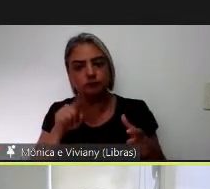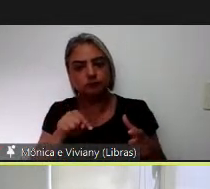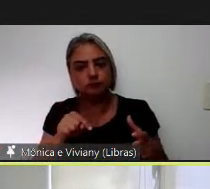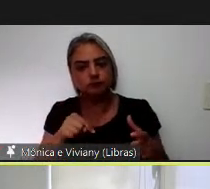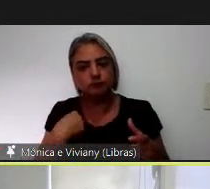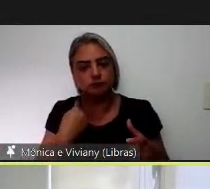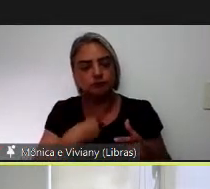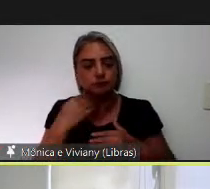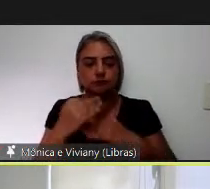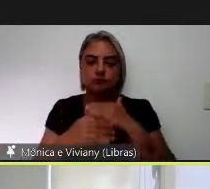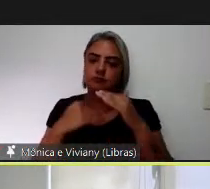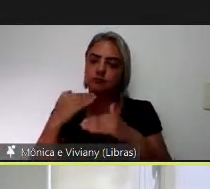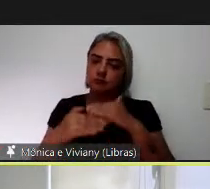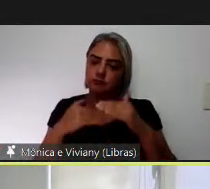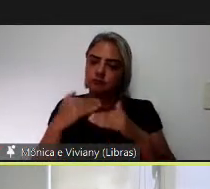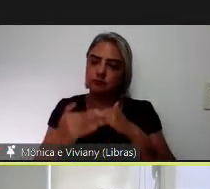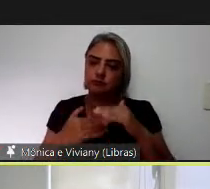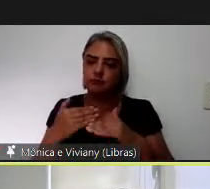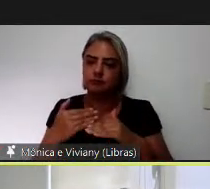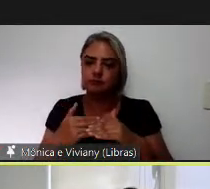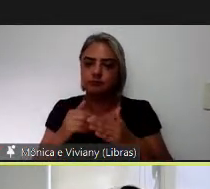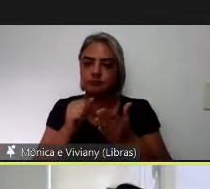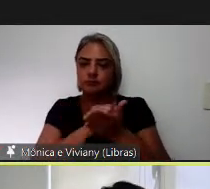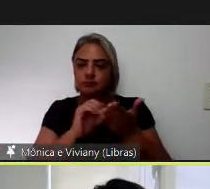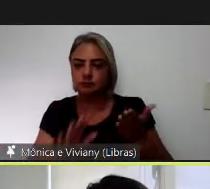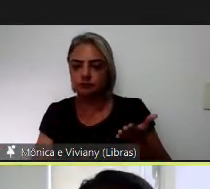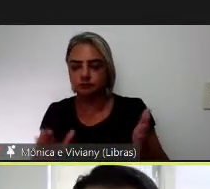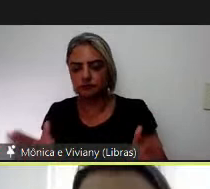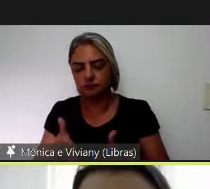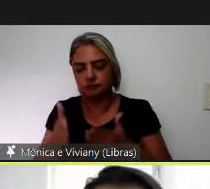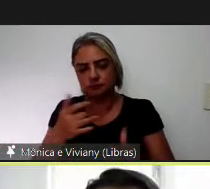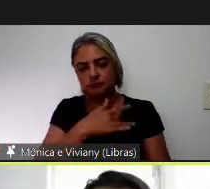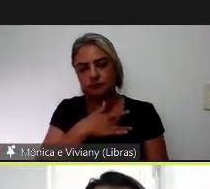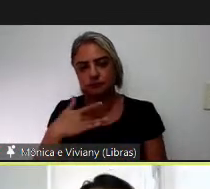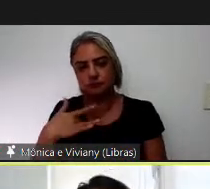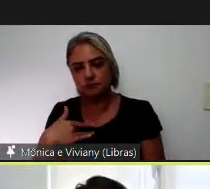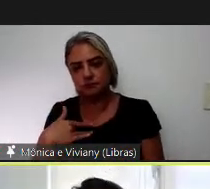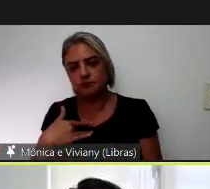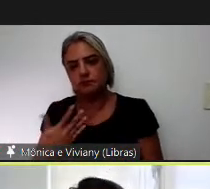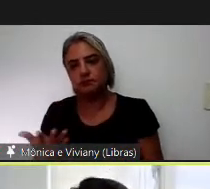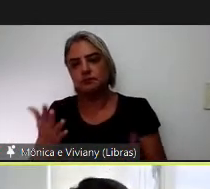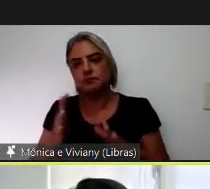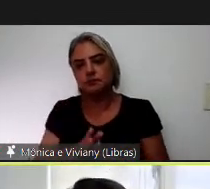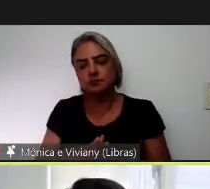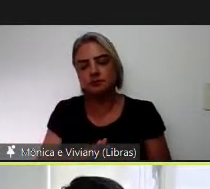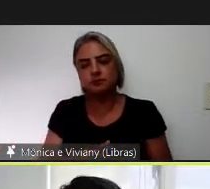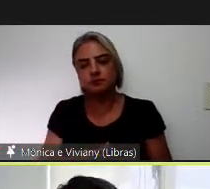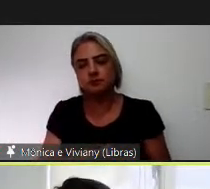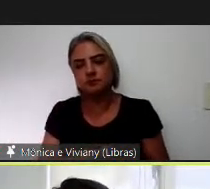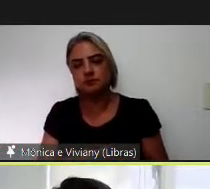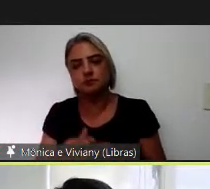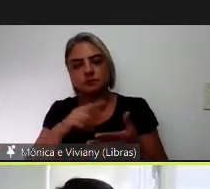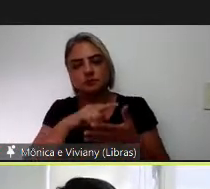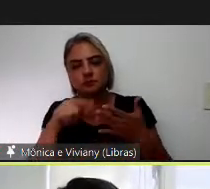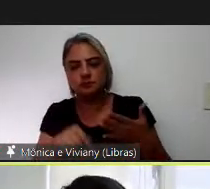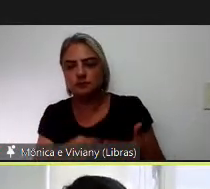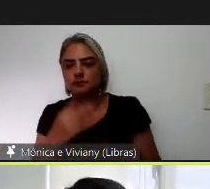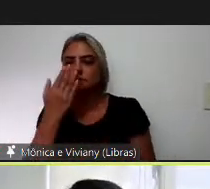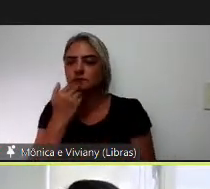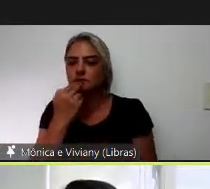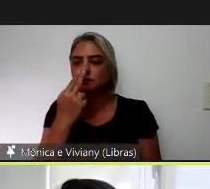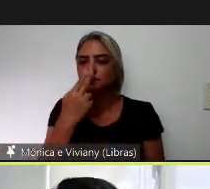big challenge, which is to develop this promotion of health,